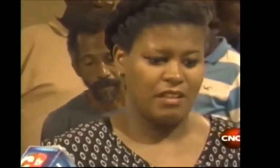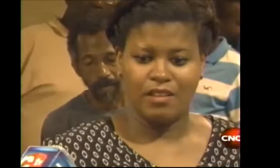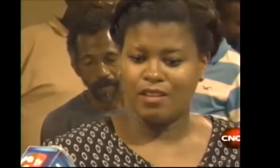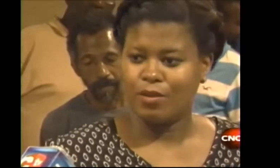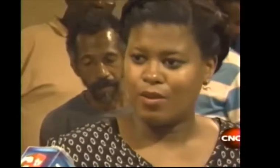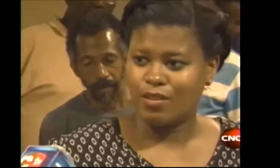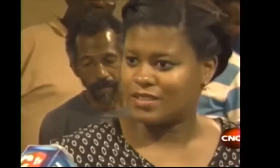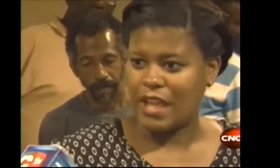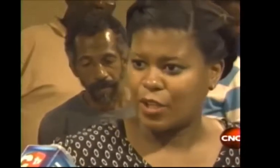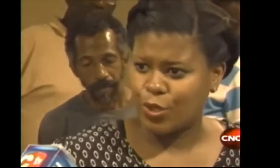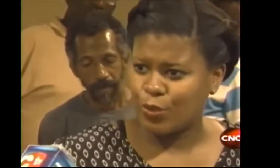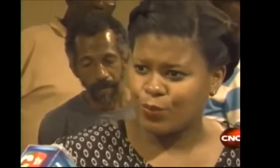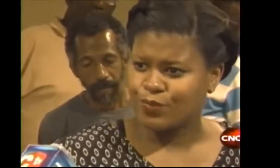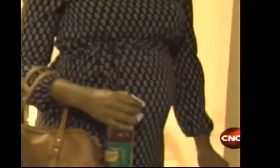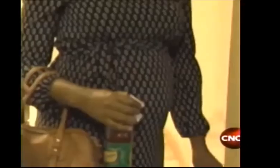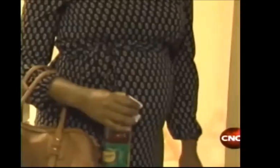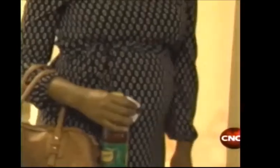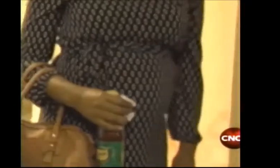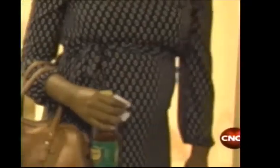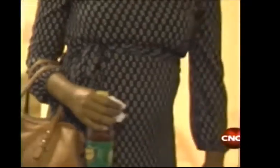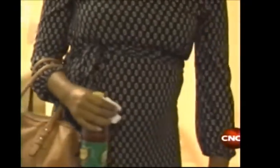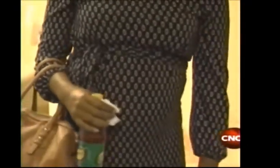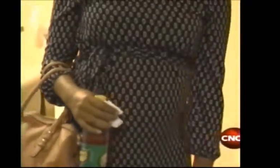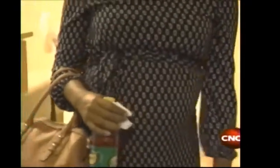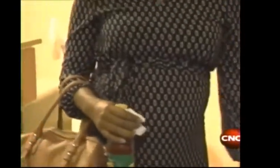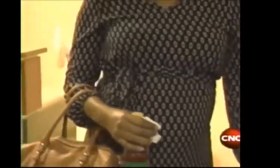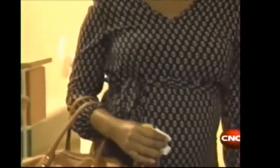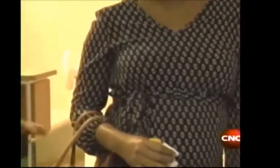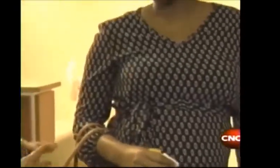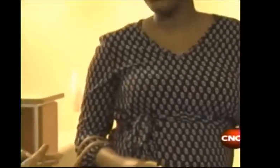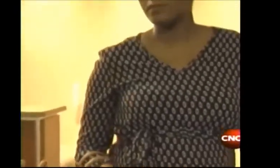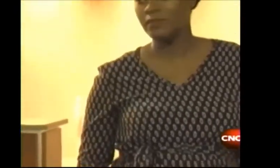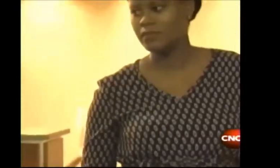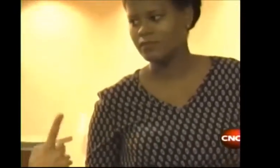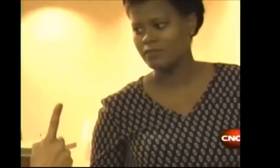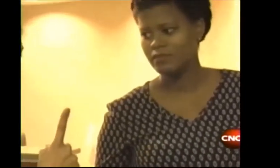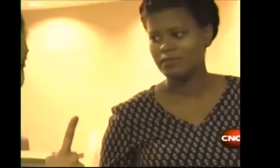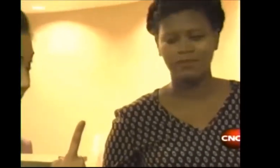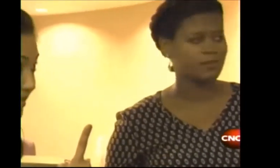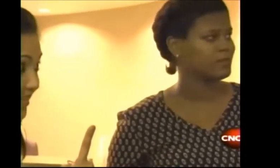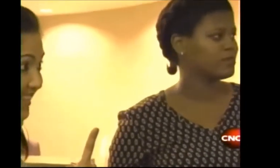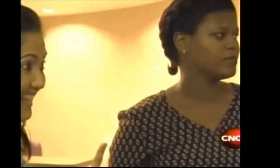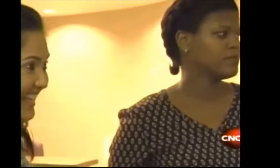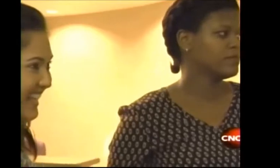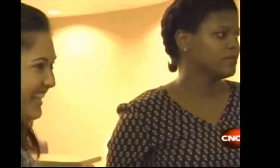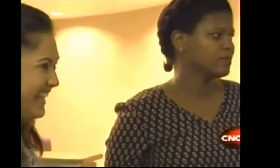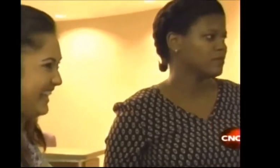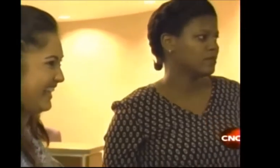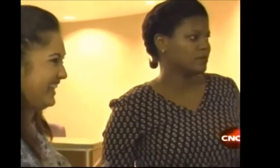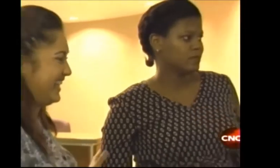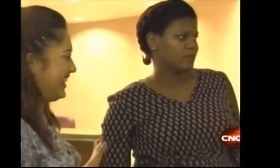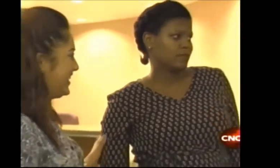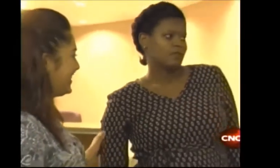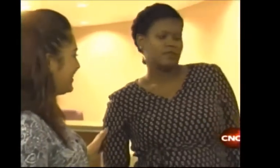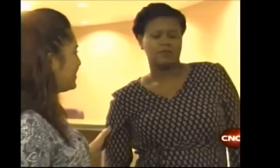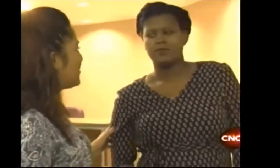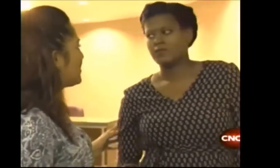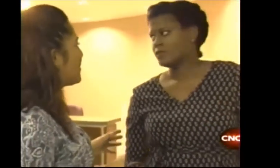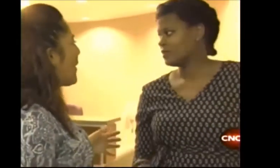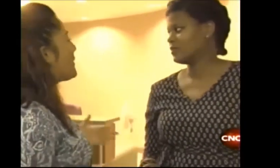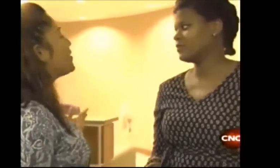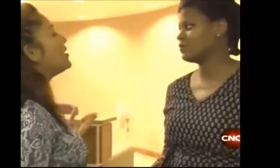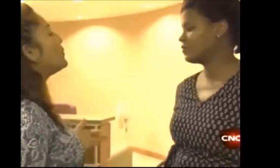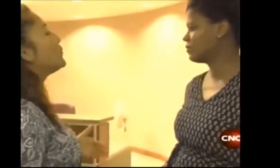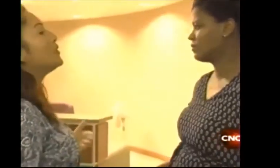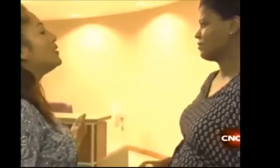me thank you. 7 months pregnant and officially retrenched, Tennille Braffett has worked with the